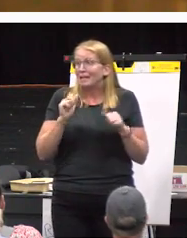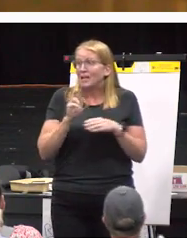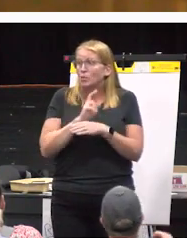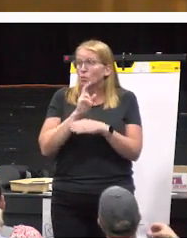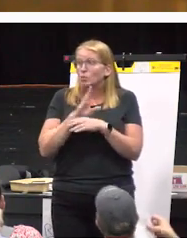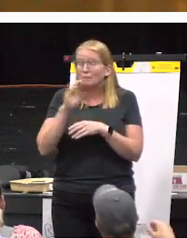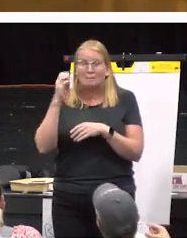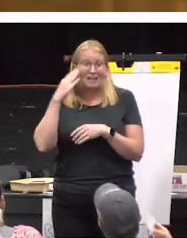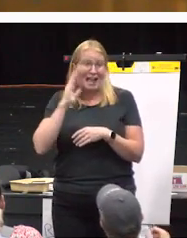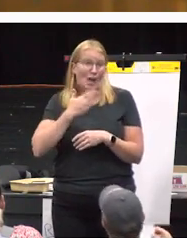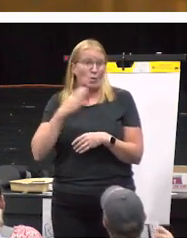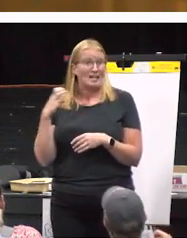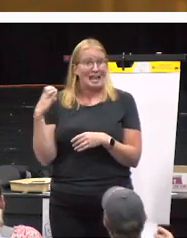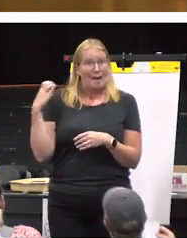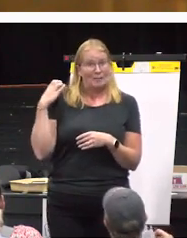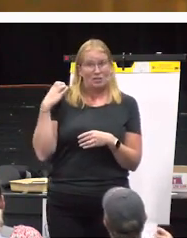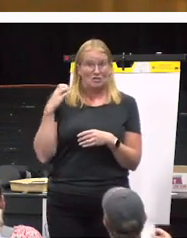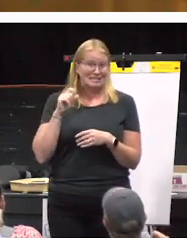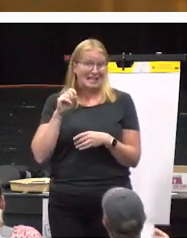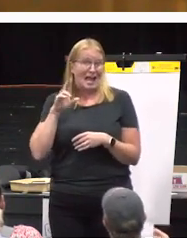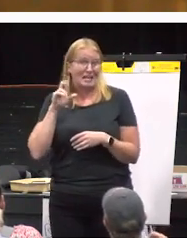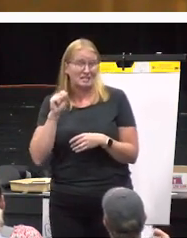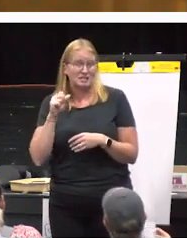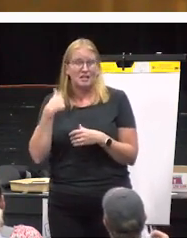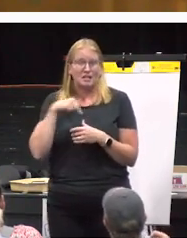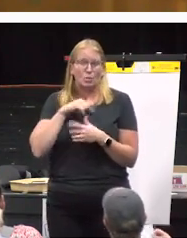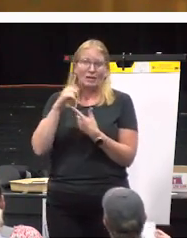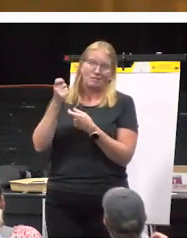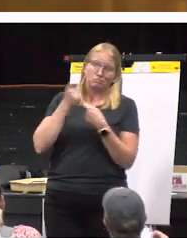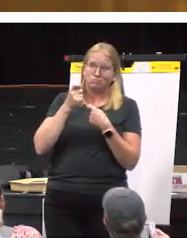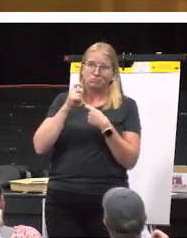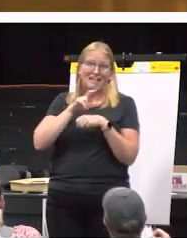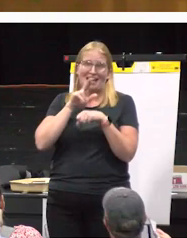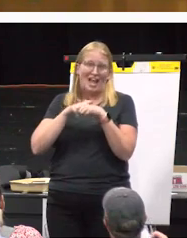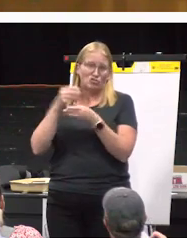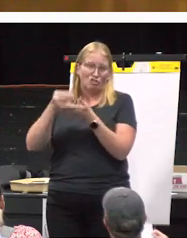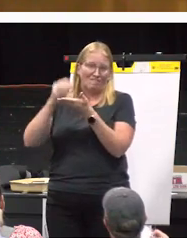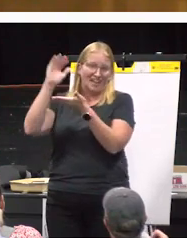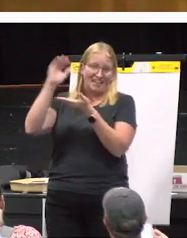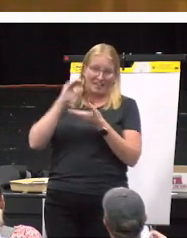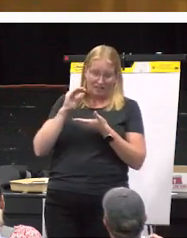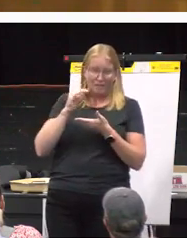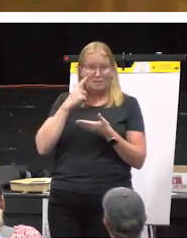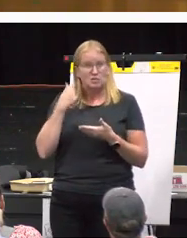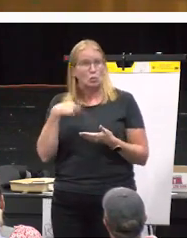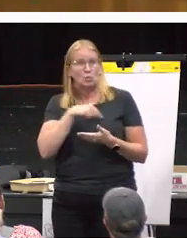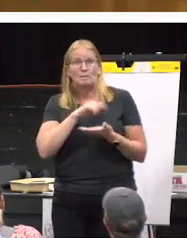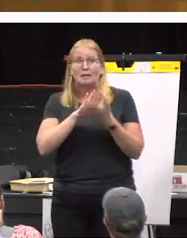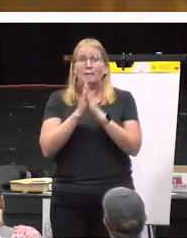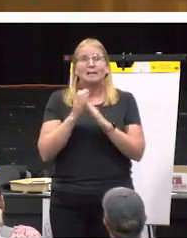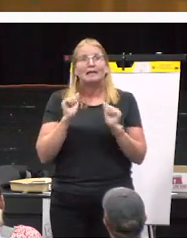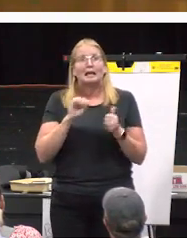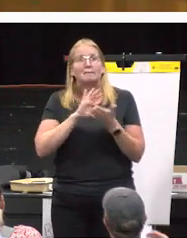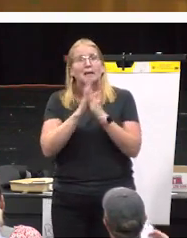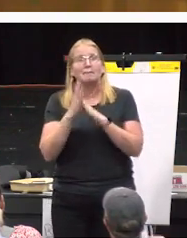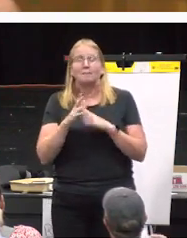Montpelier's capital status to attract national funding for the nation's first hunger-free